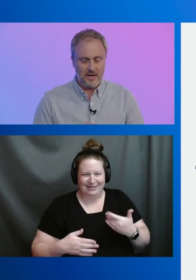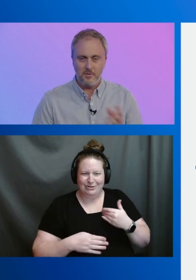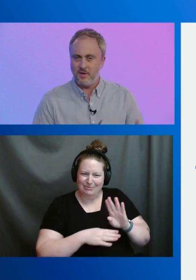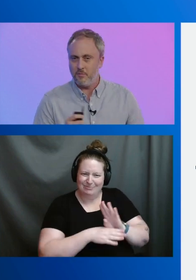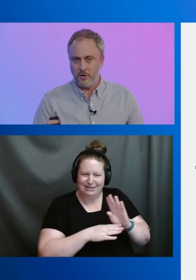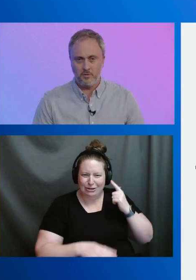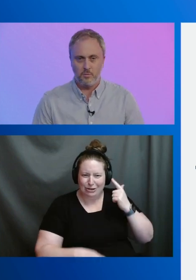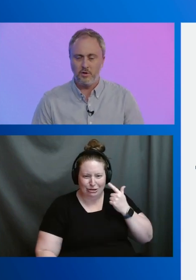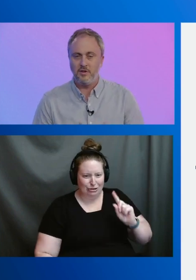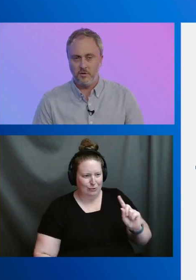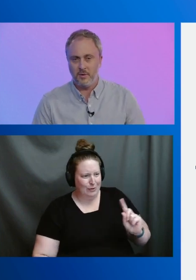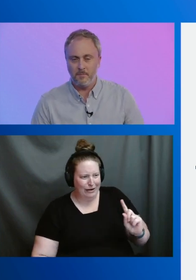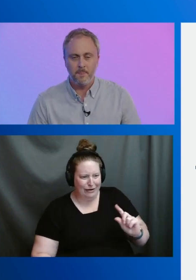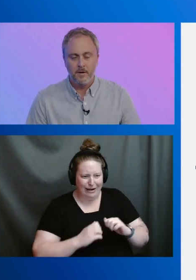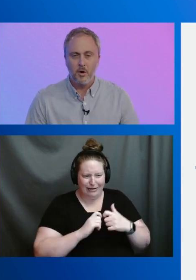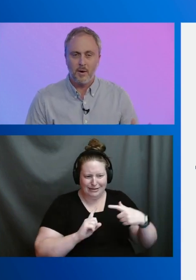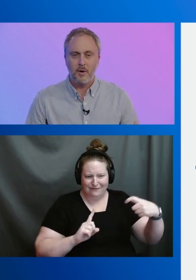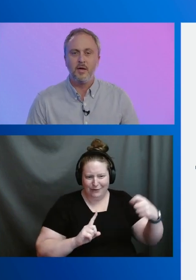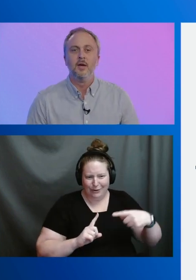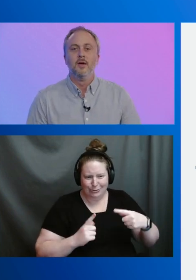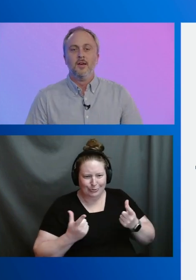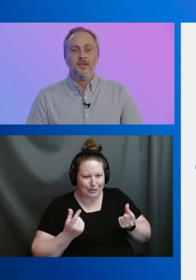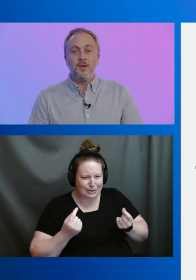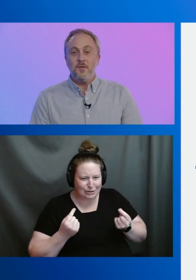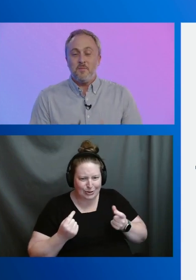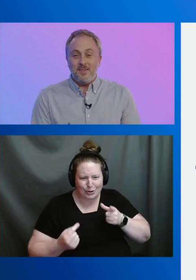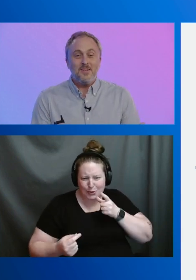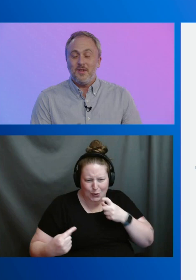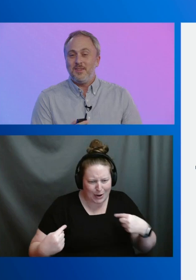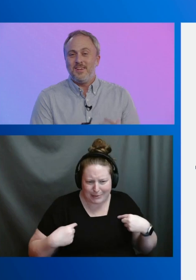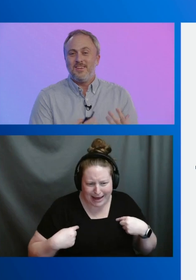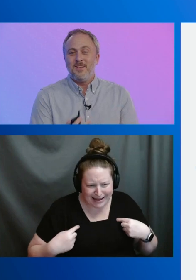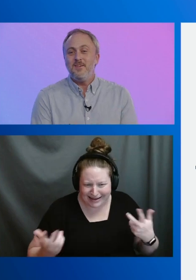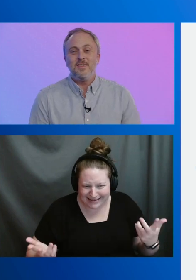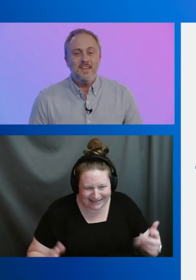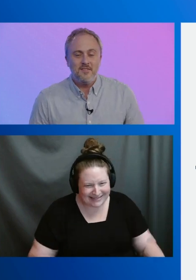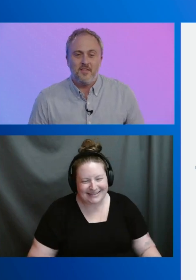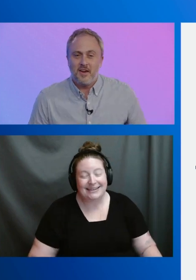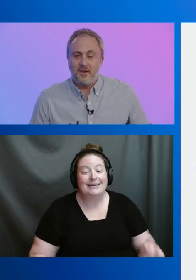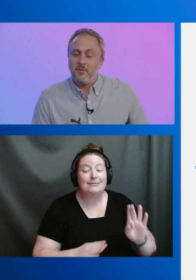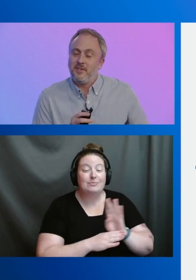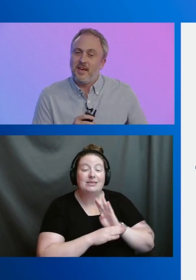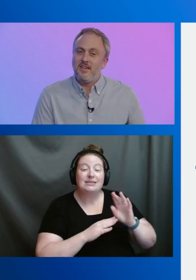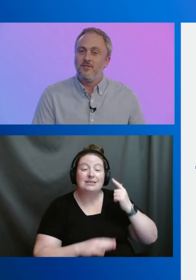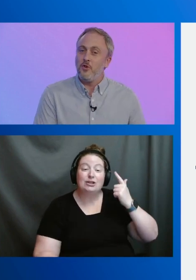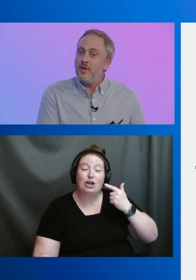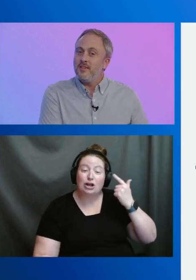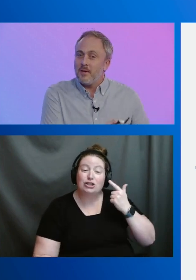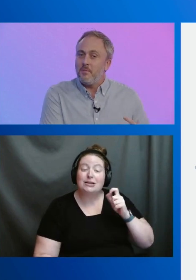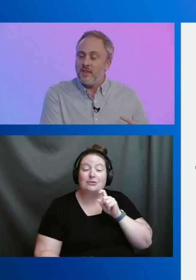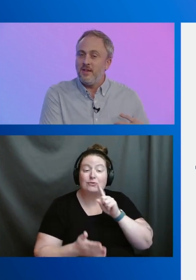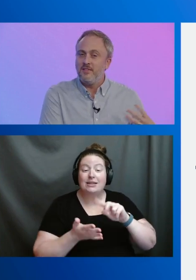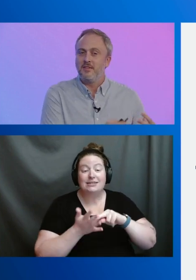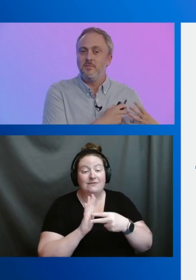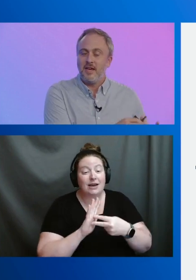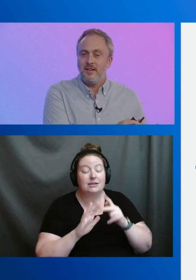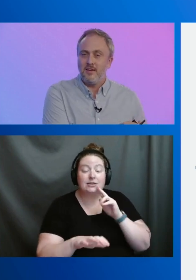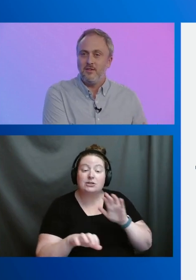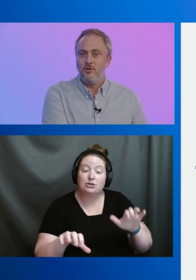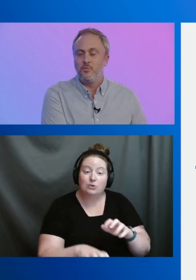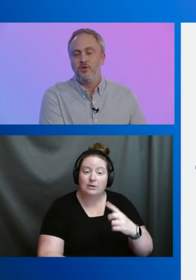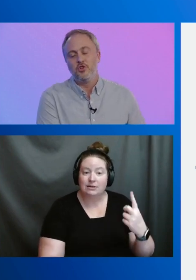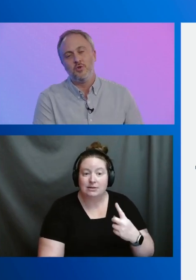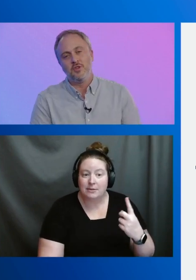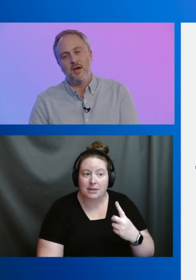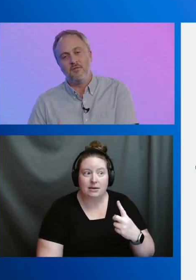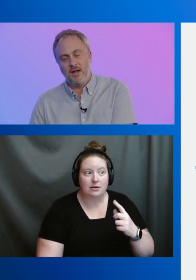is it? How is it invoked? What is it doing? Who am I? So the business logic is loosely defined, I would say, as doing something to some data